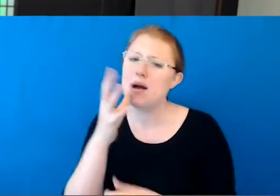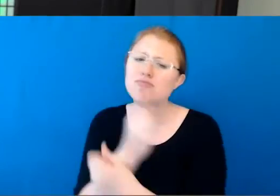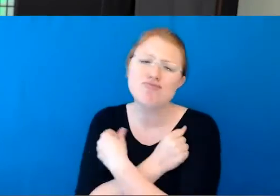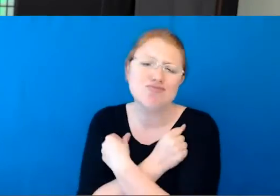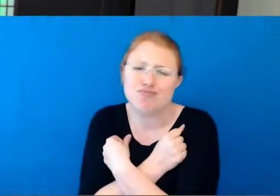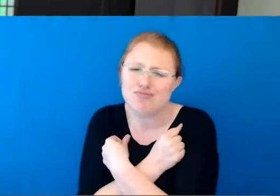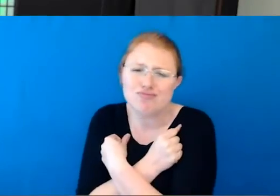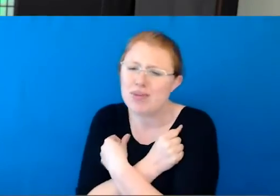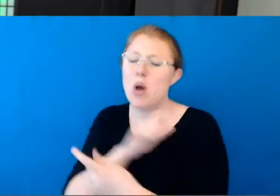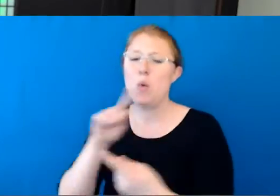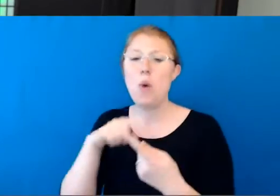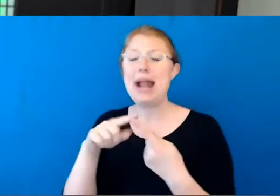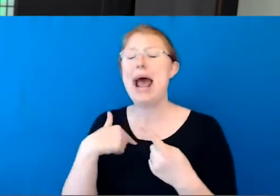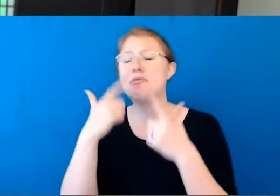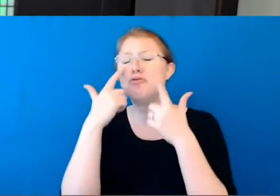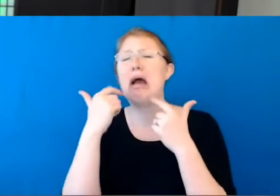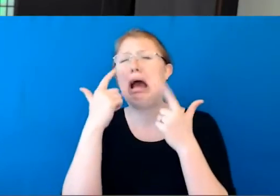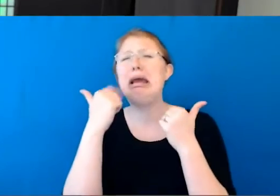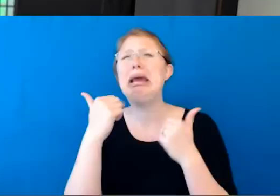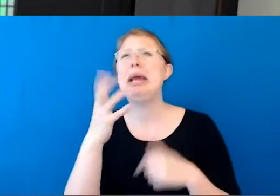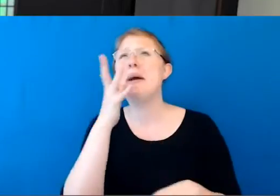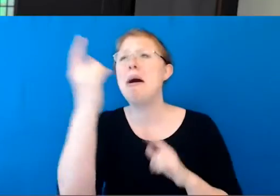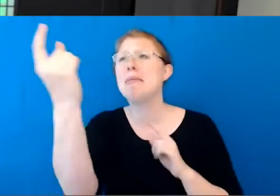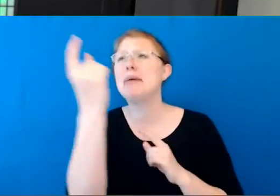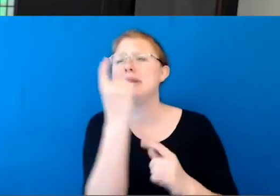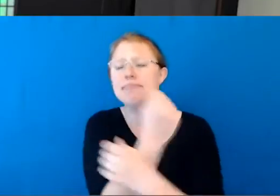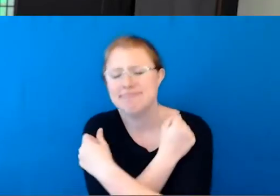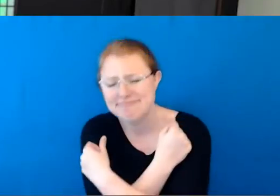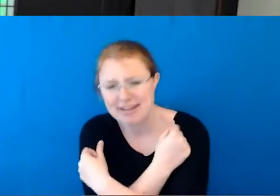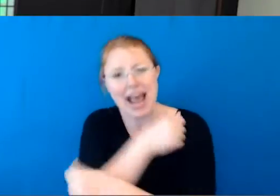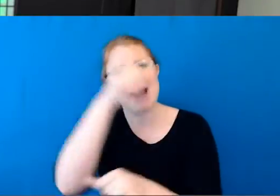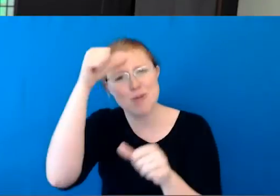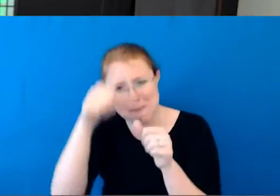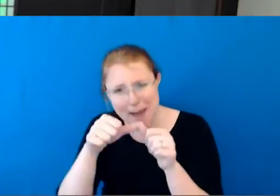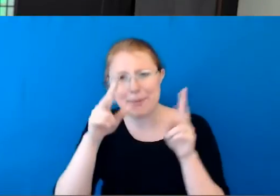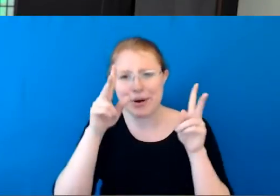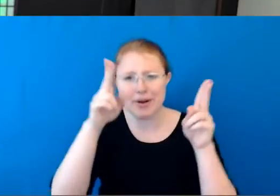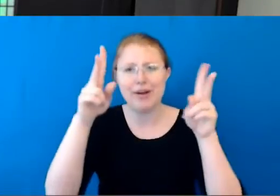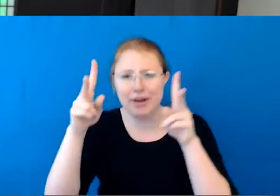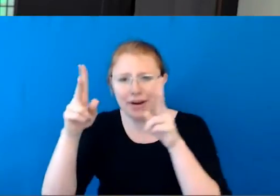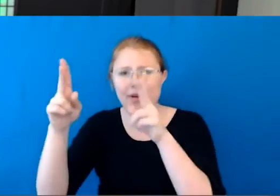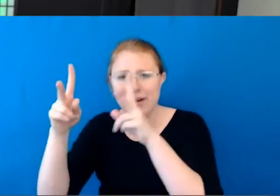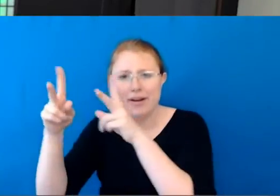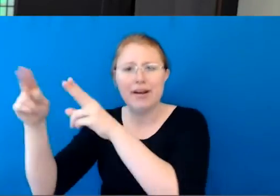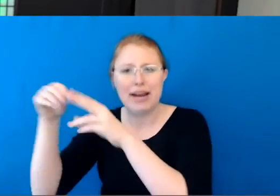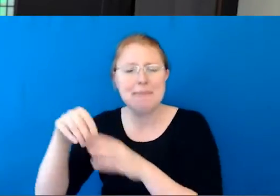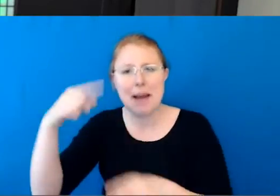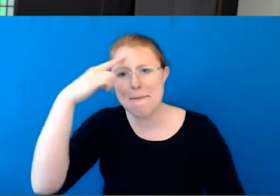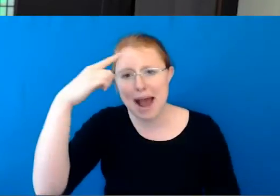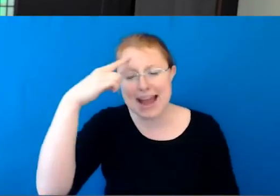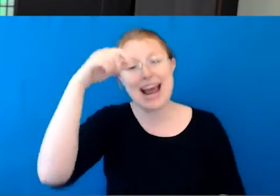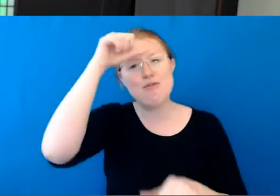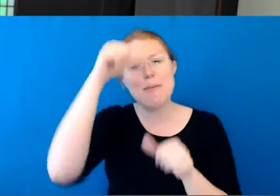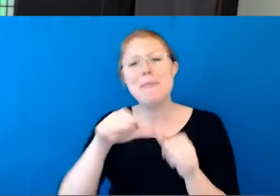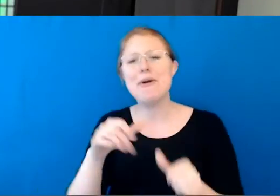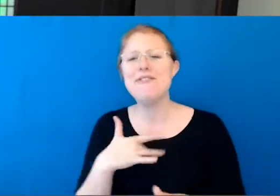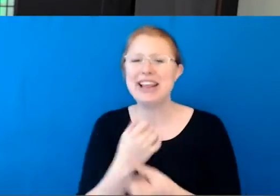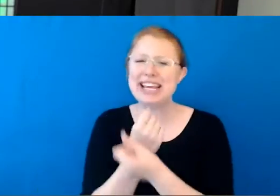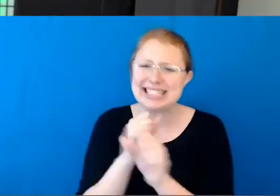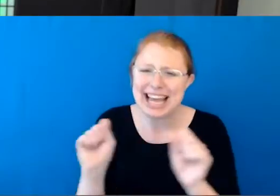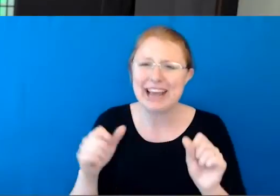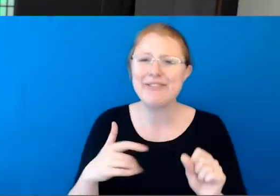little snippets, even from very, very early days, and remember that feeling of security and of love and